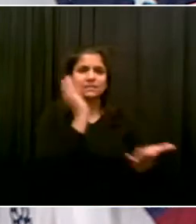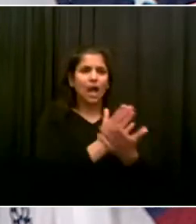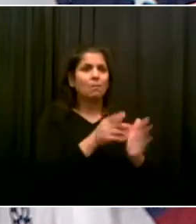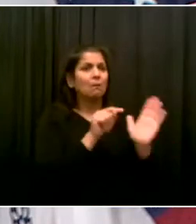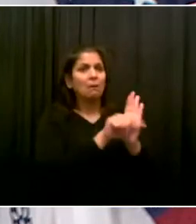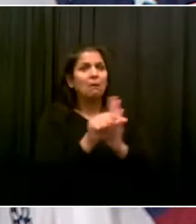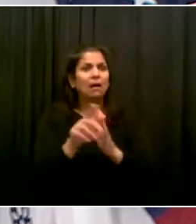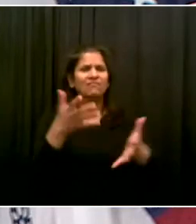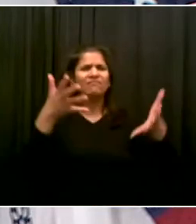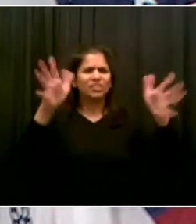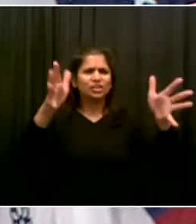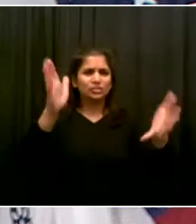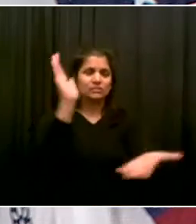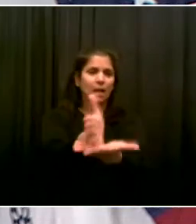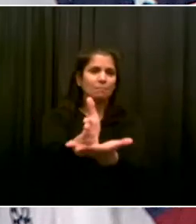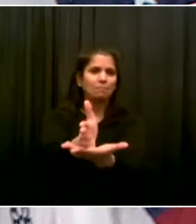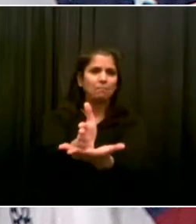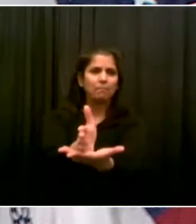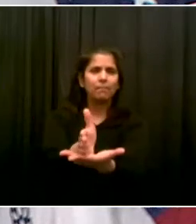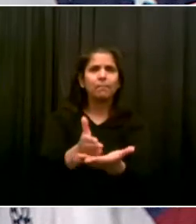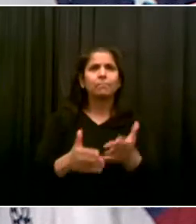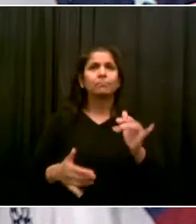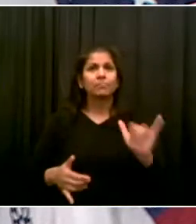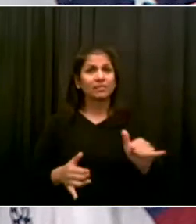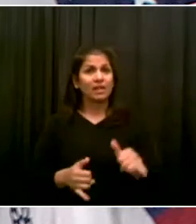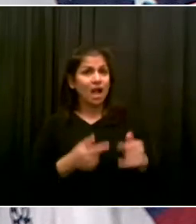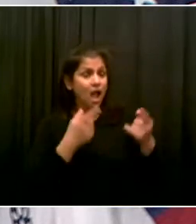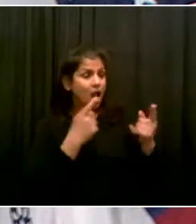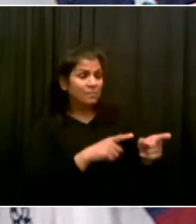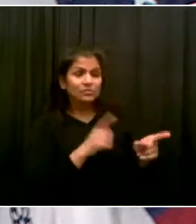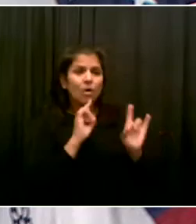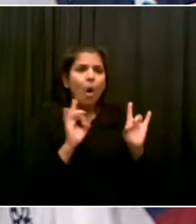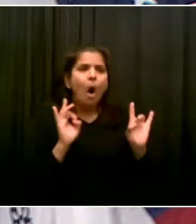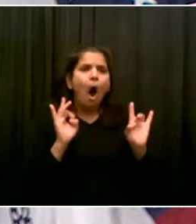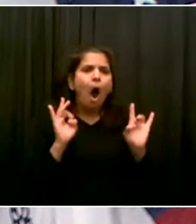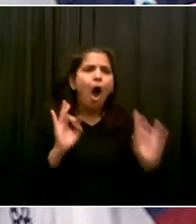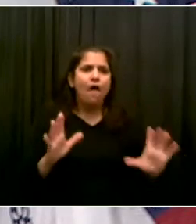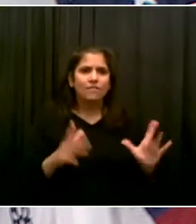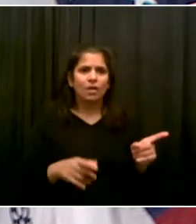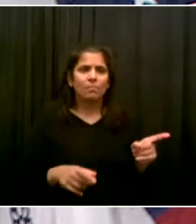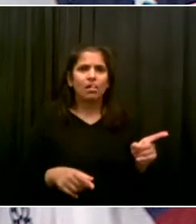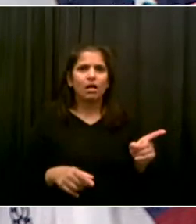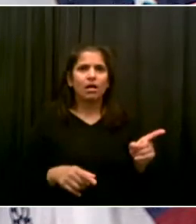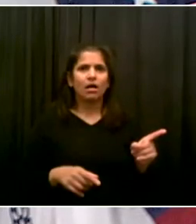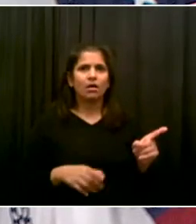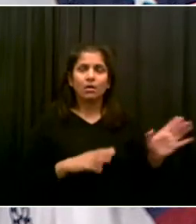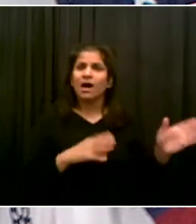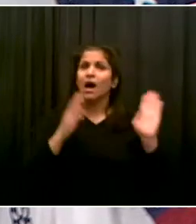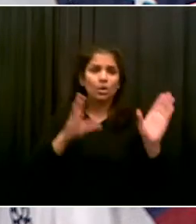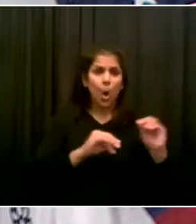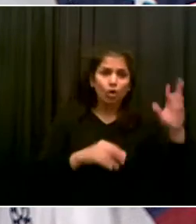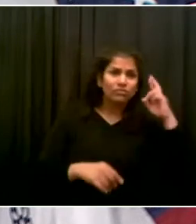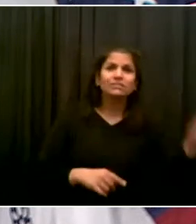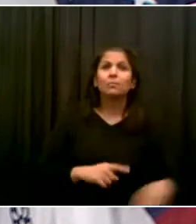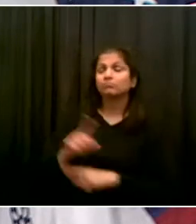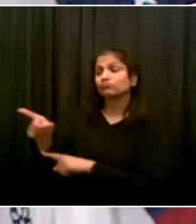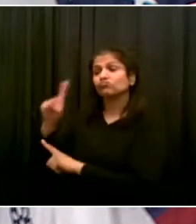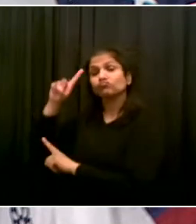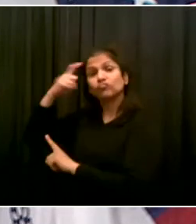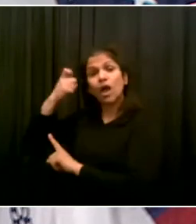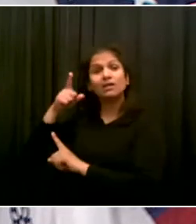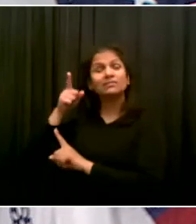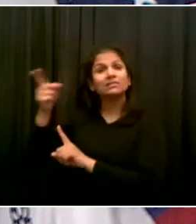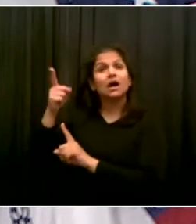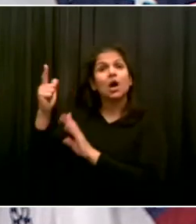no reason for it whatsoever. The situation in the Bronx was a horrible tragedy. where a civilian and a police officer ended up